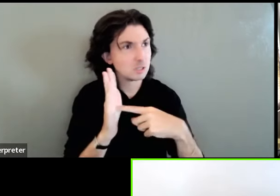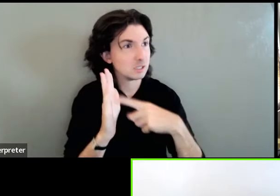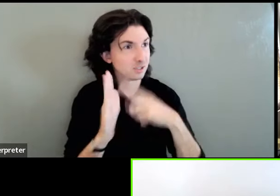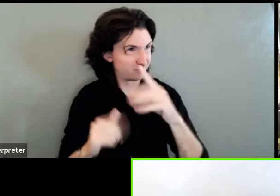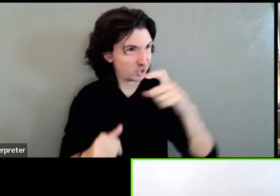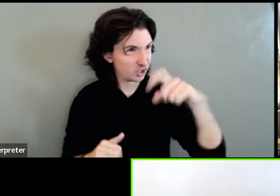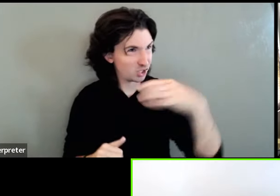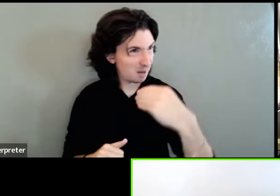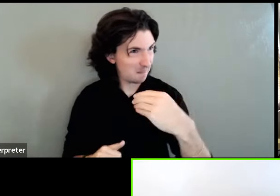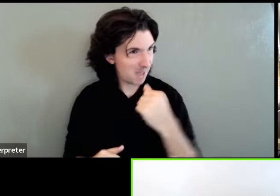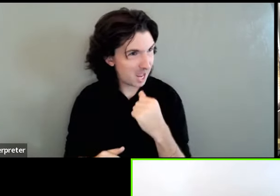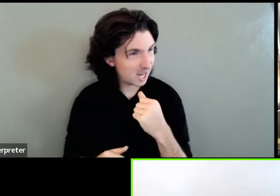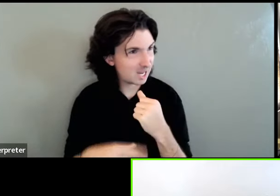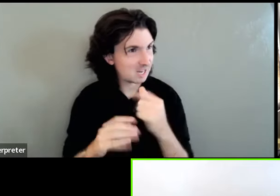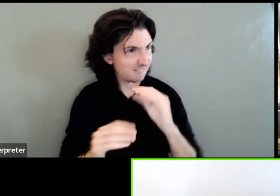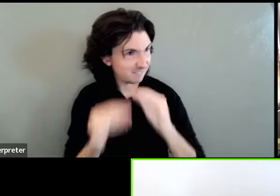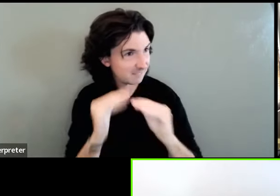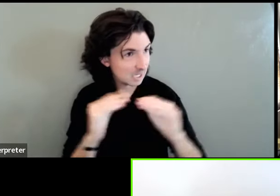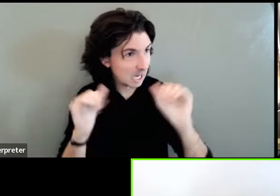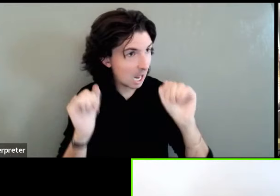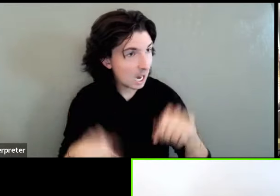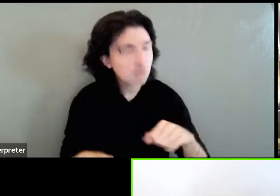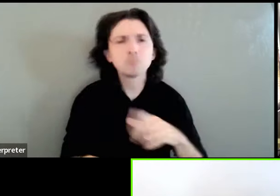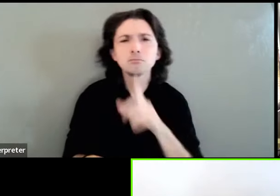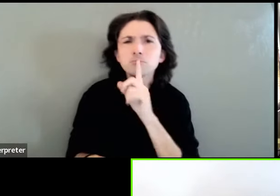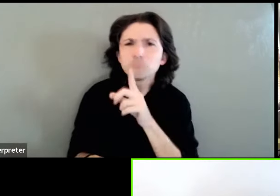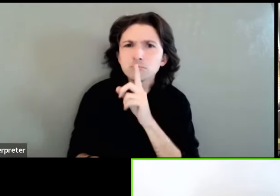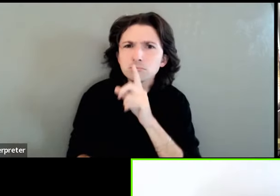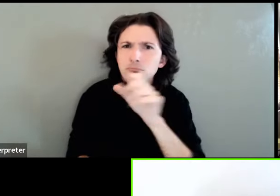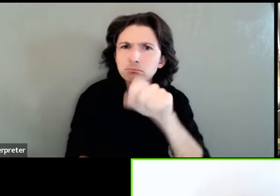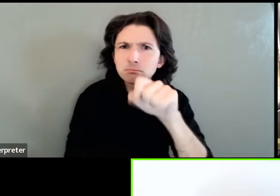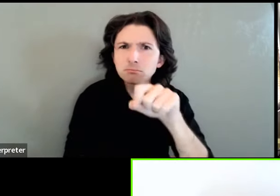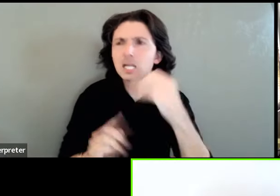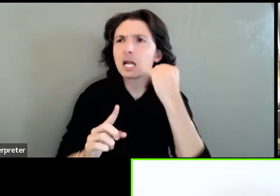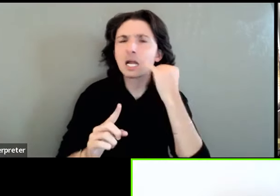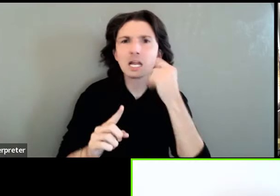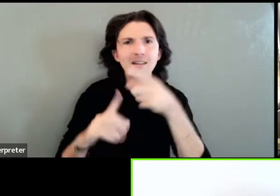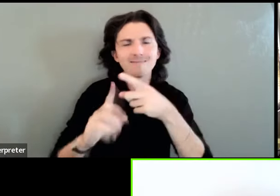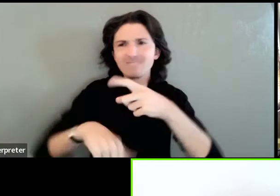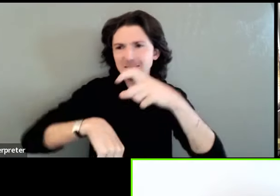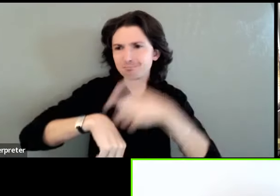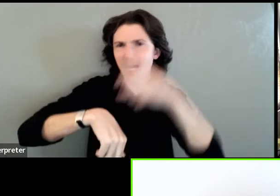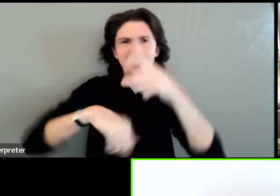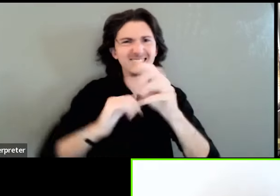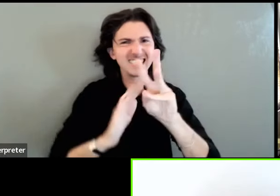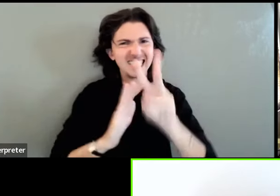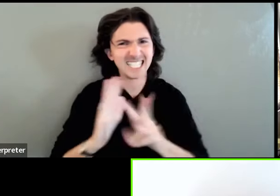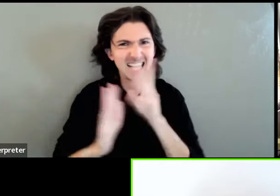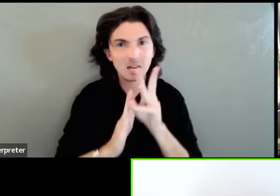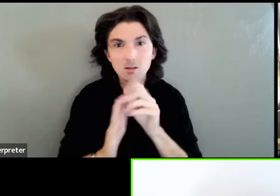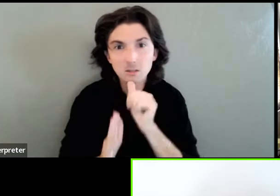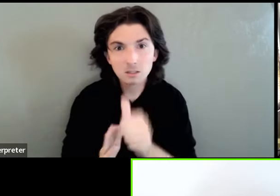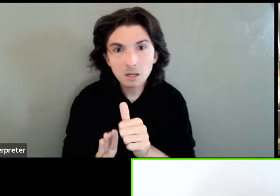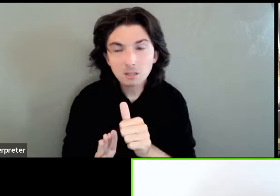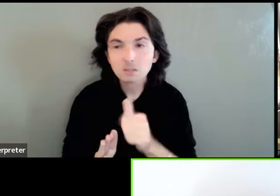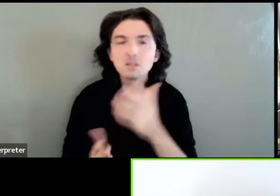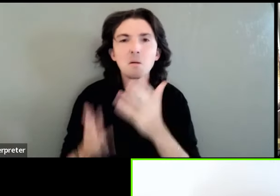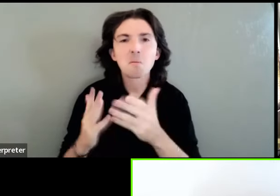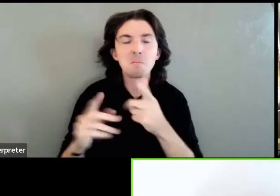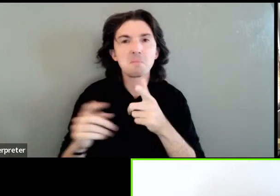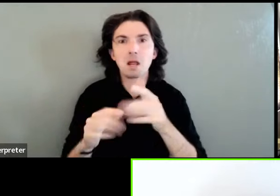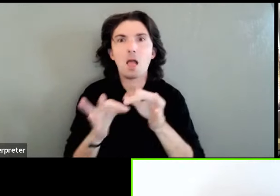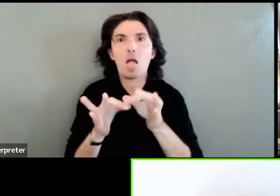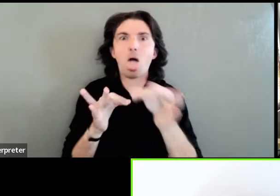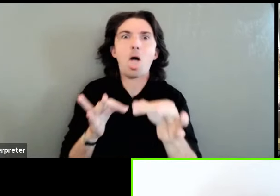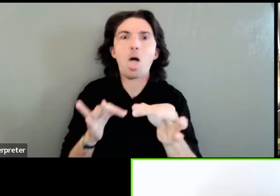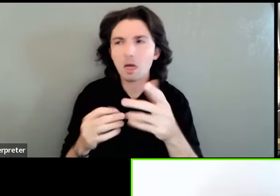appropriate meal breaks, they weren't long enough, or they didn't happen at 6 hours, or during the NDB you were actually in a table